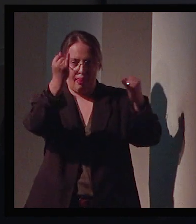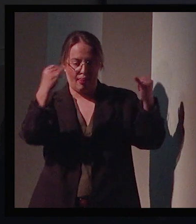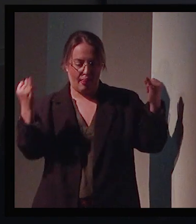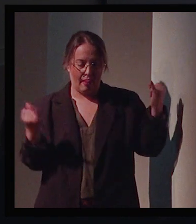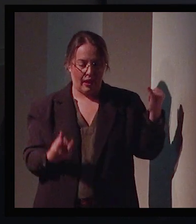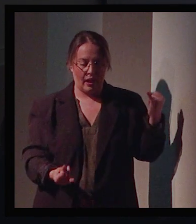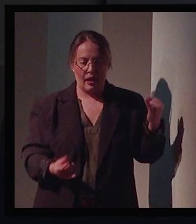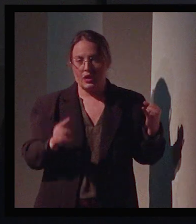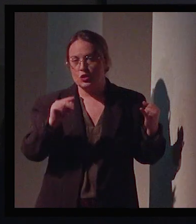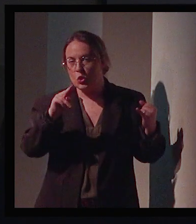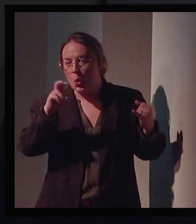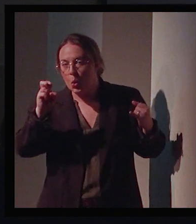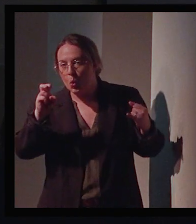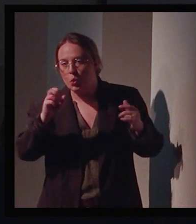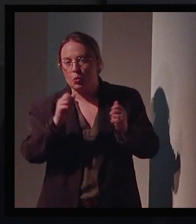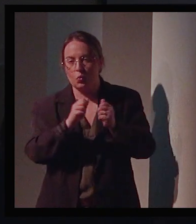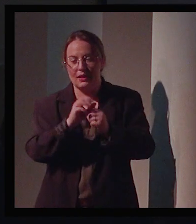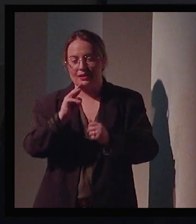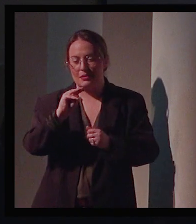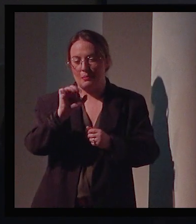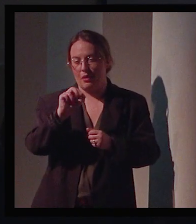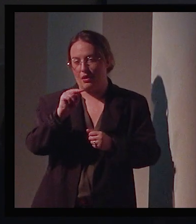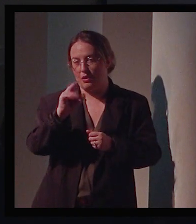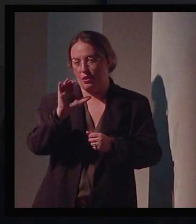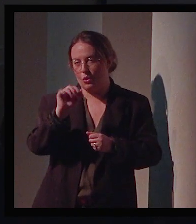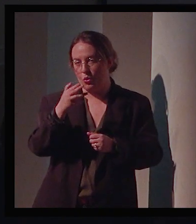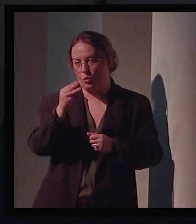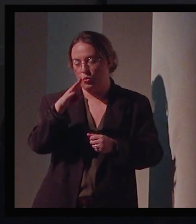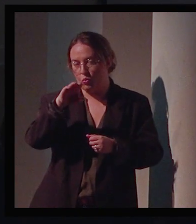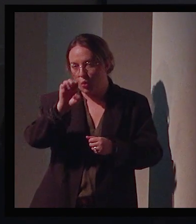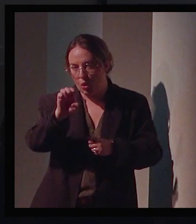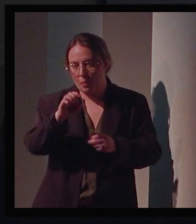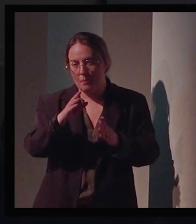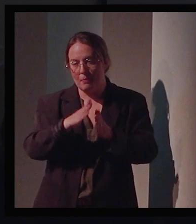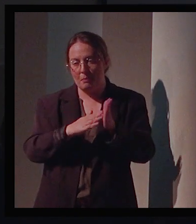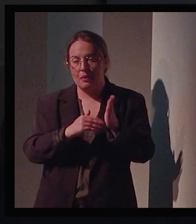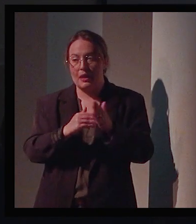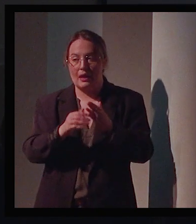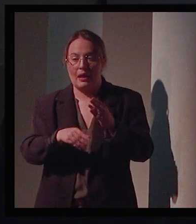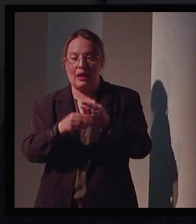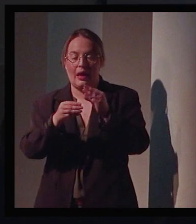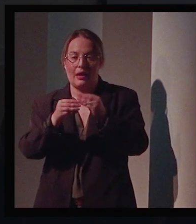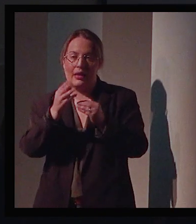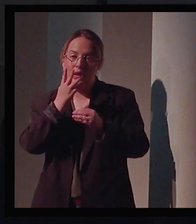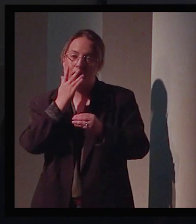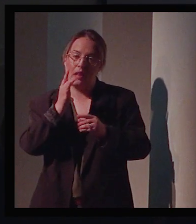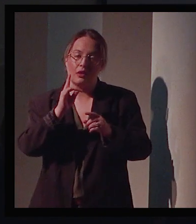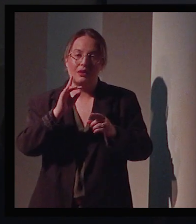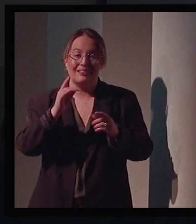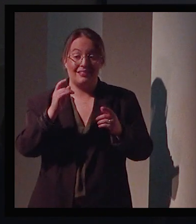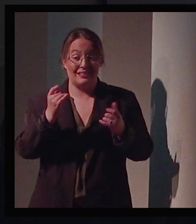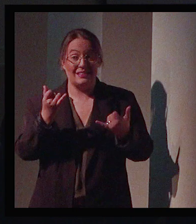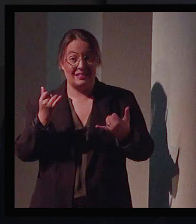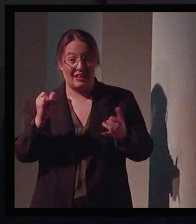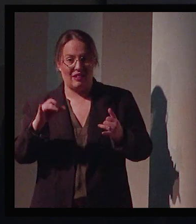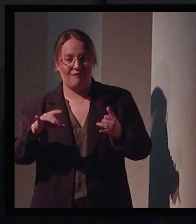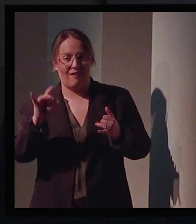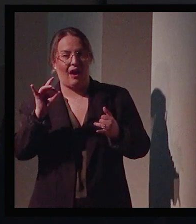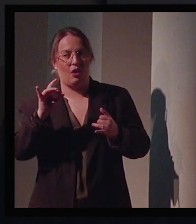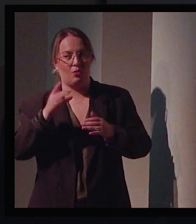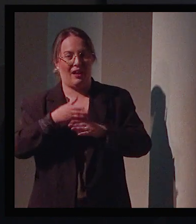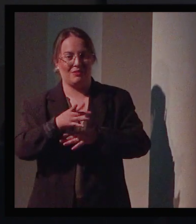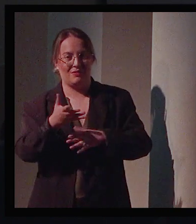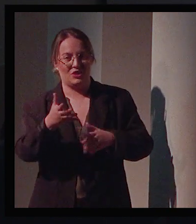in monochrome paint, to which he presumably would have added color. And this canvas was still in his studio when he died